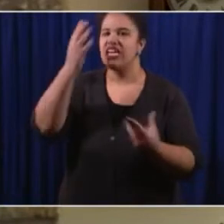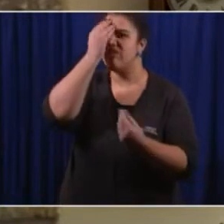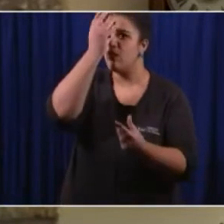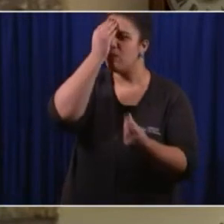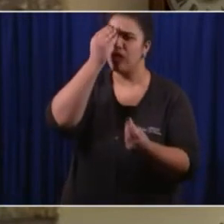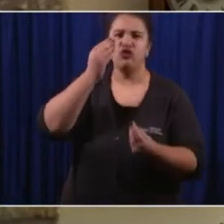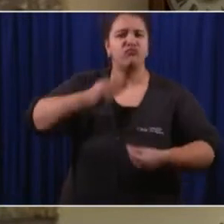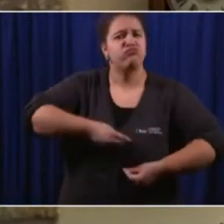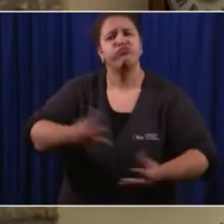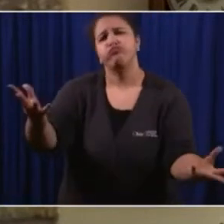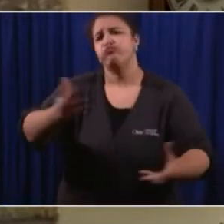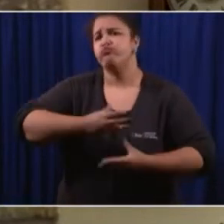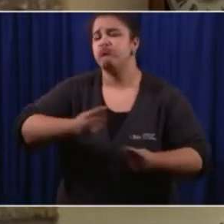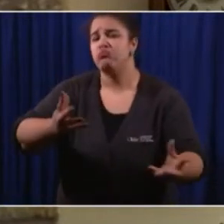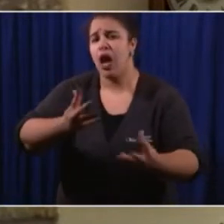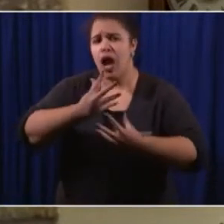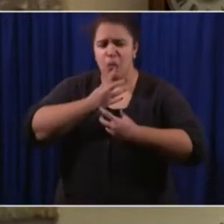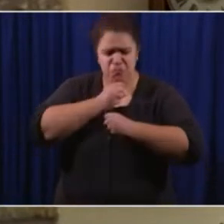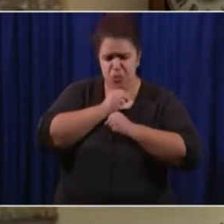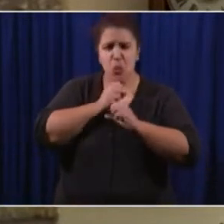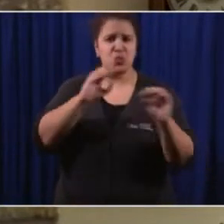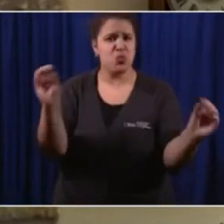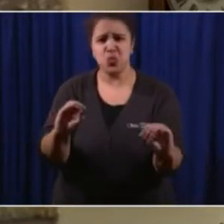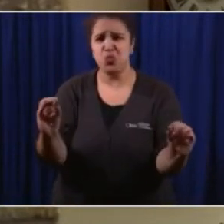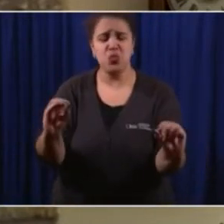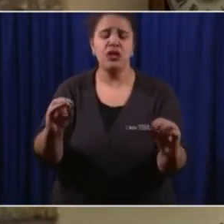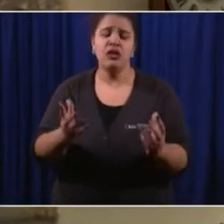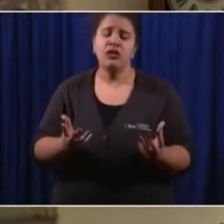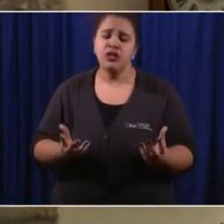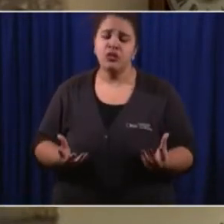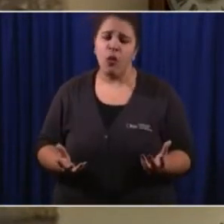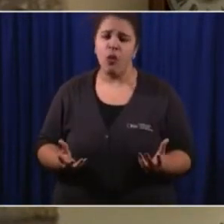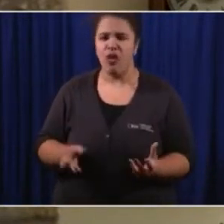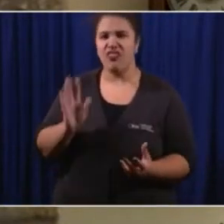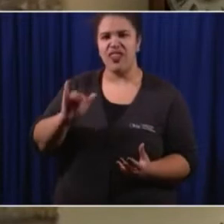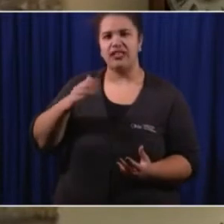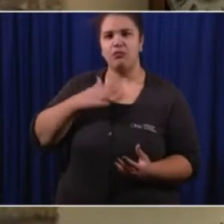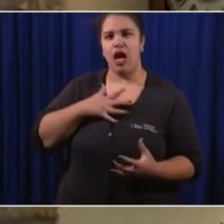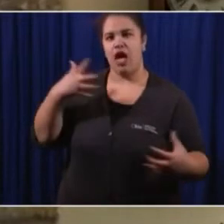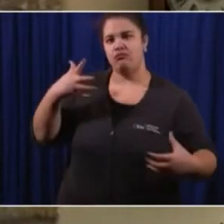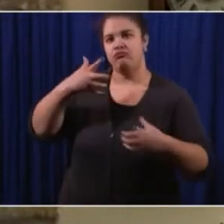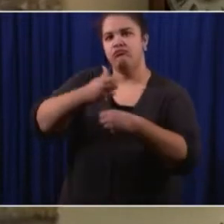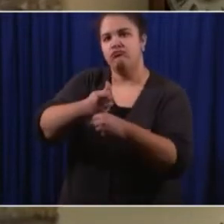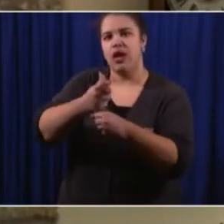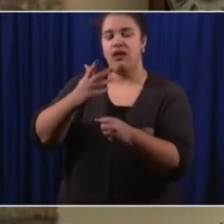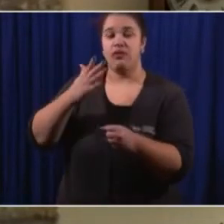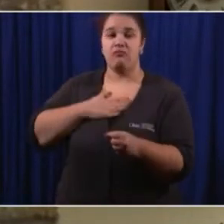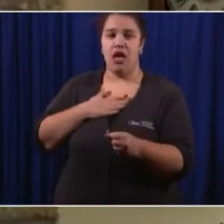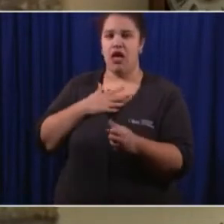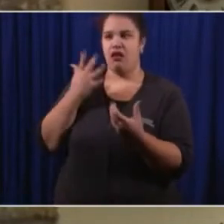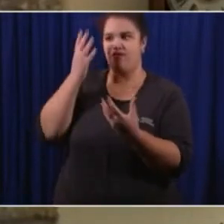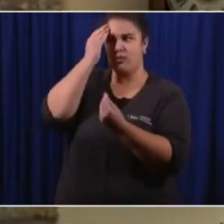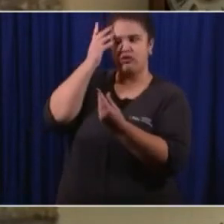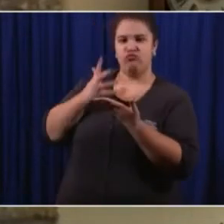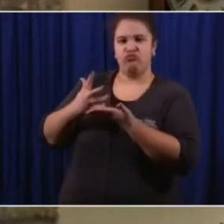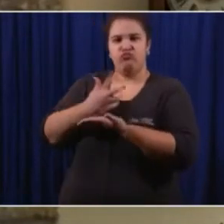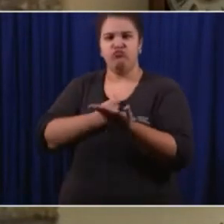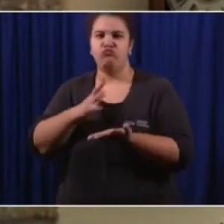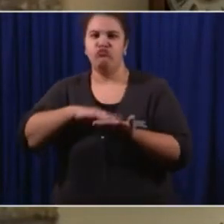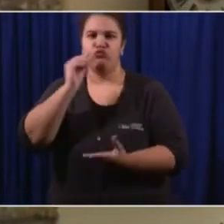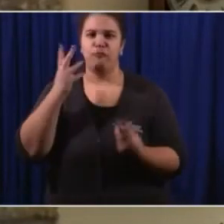about this. So that's the summary of what I know. Next question is from